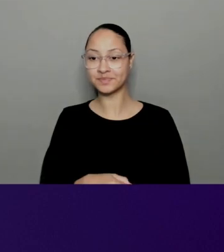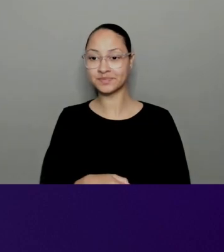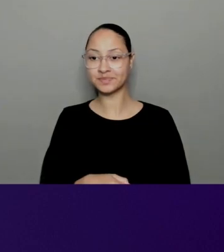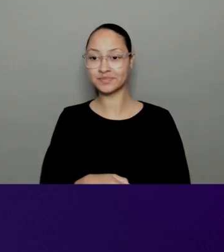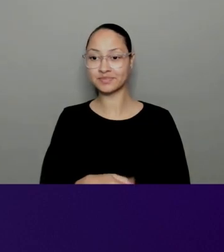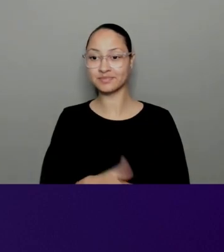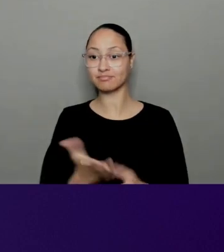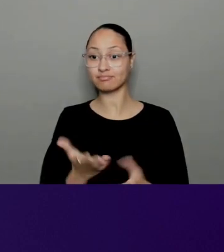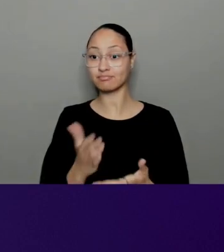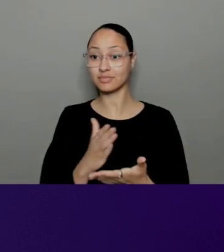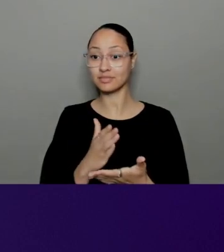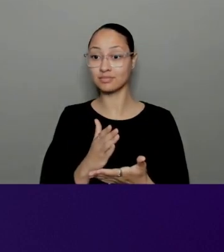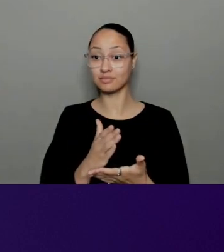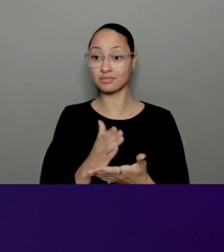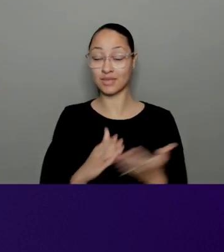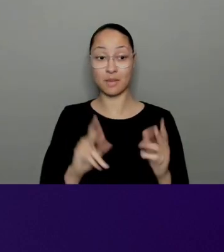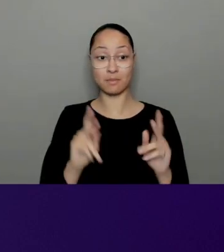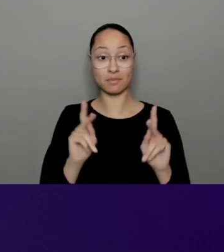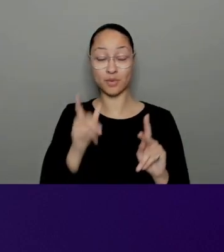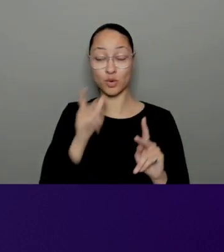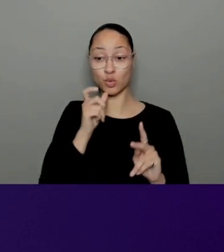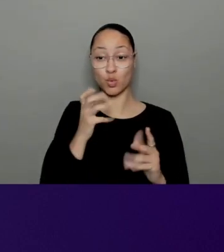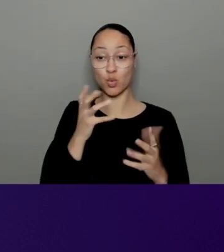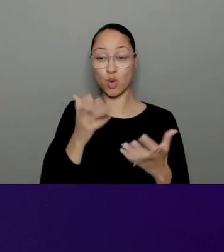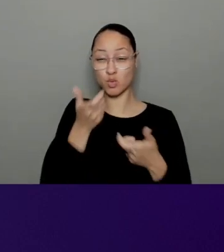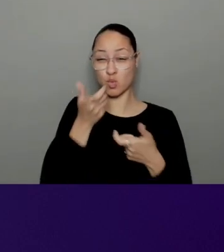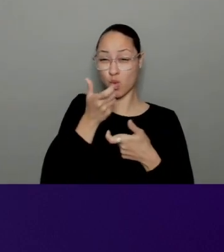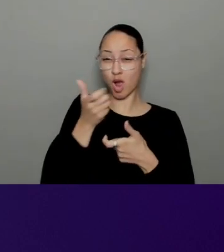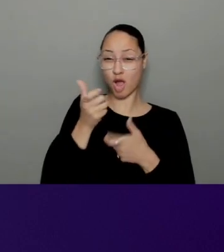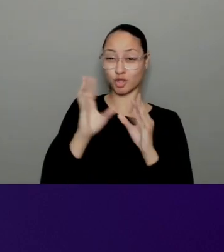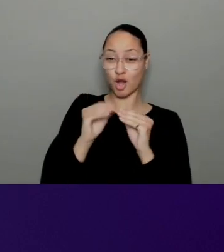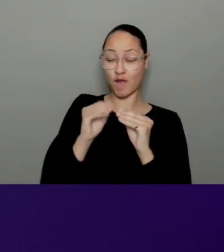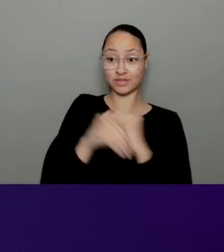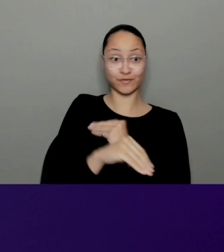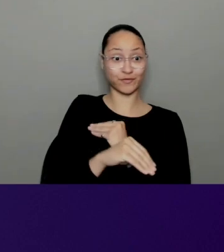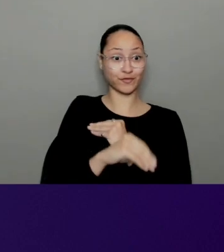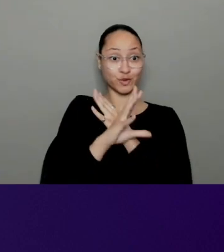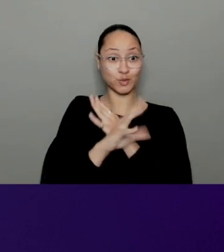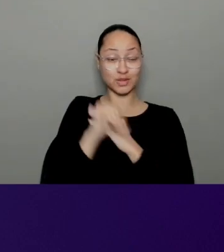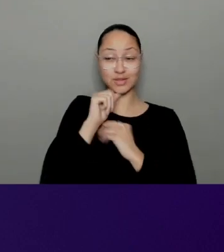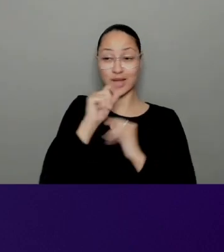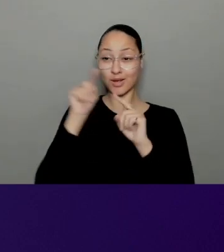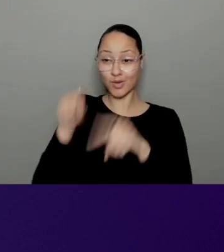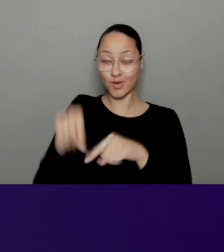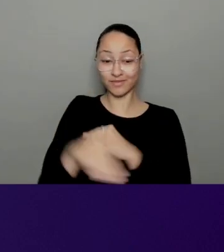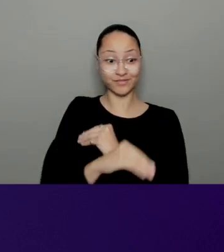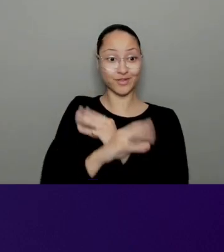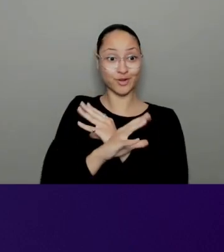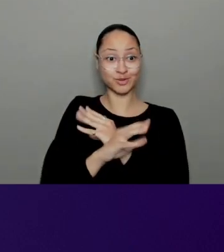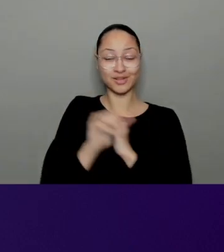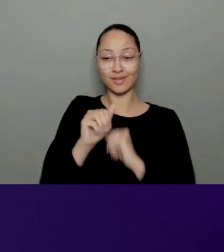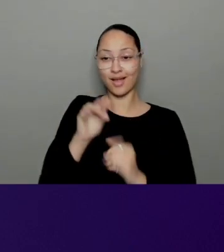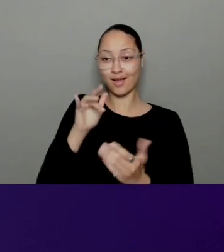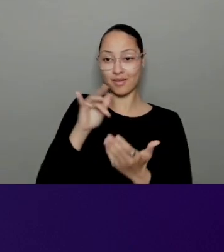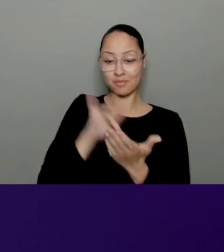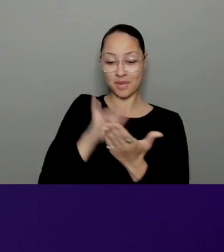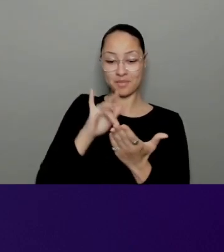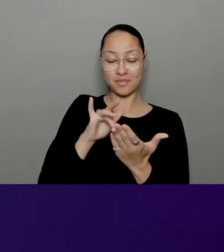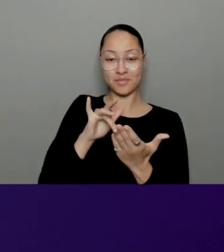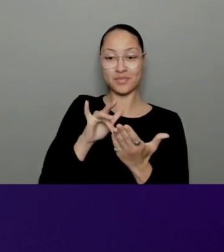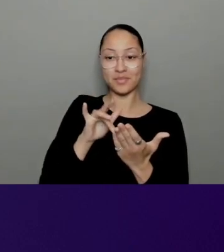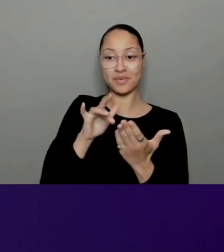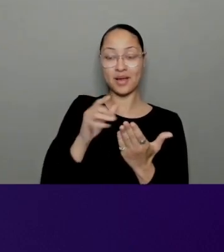the conference virtually can go to this link, click a picture of them, download it, and post it on social media. If